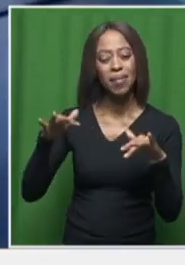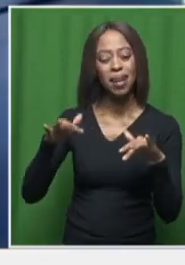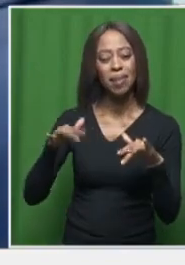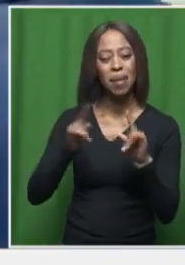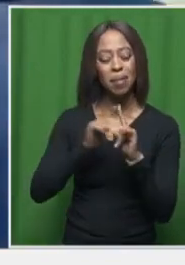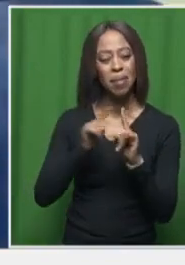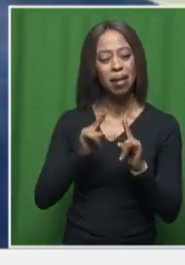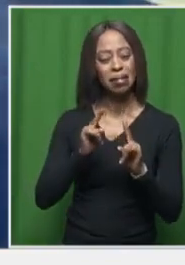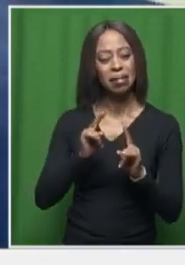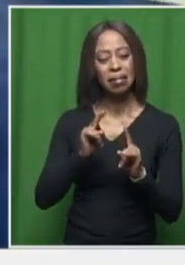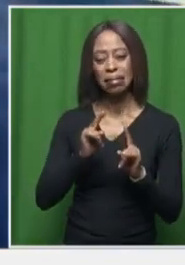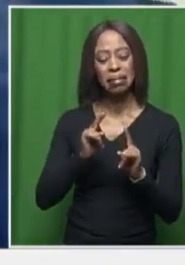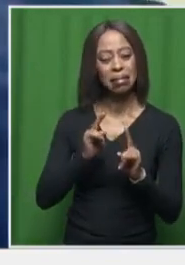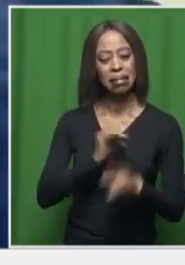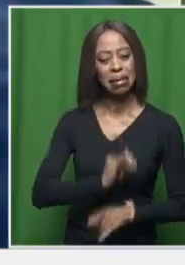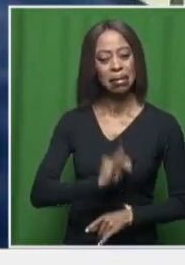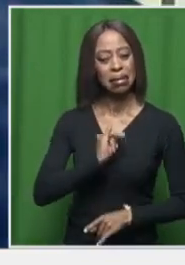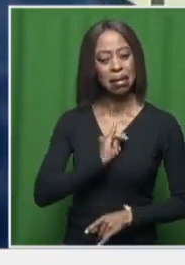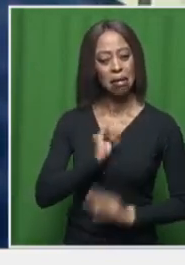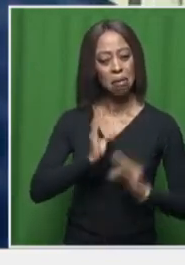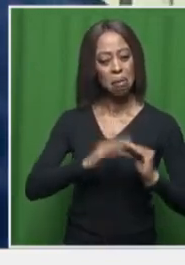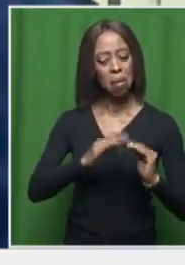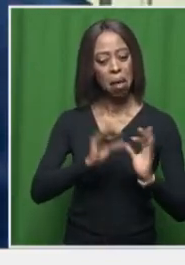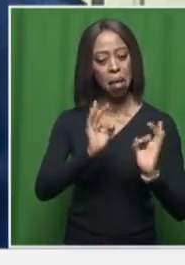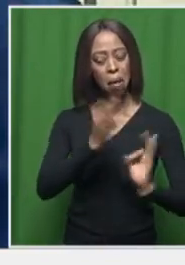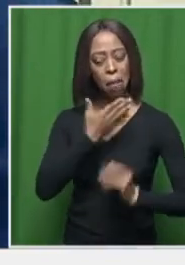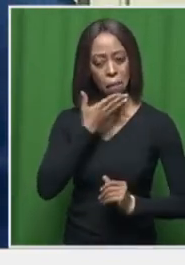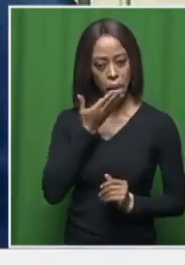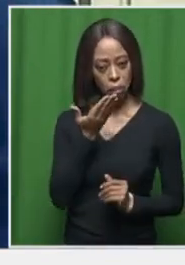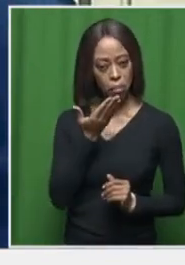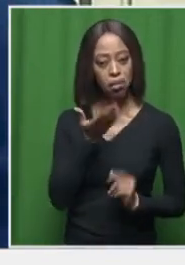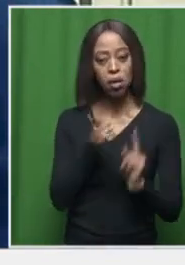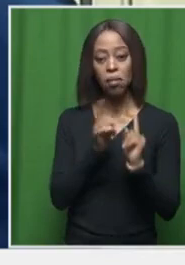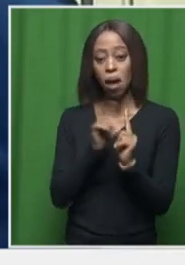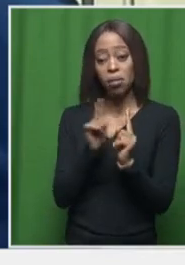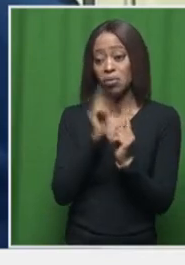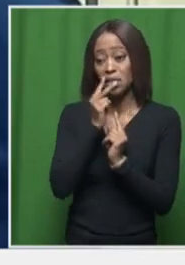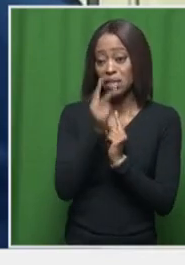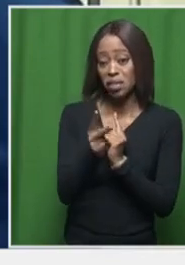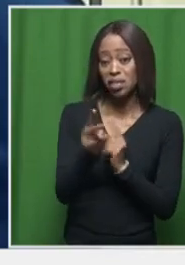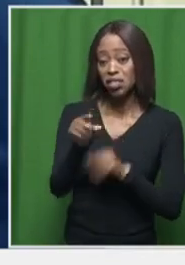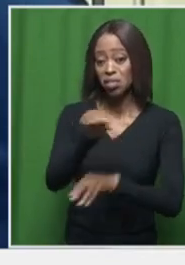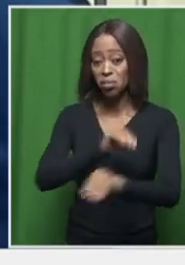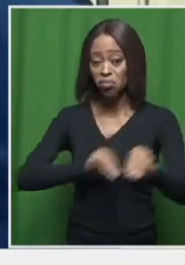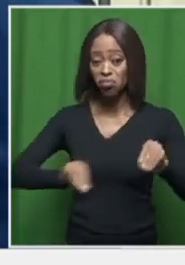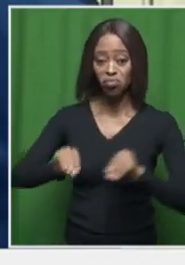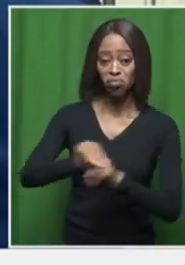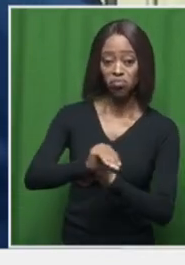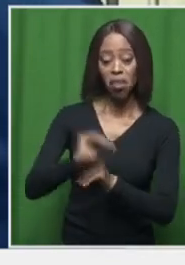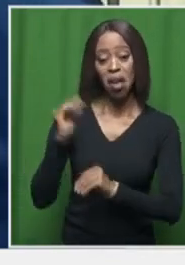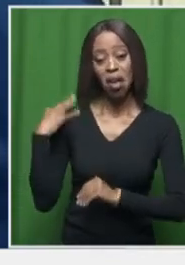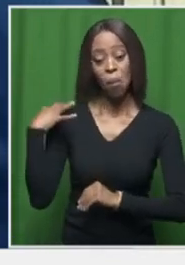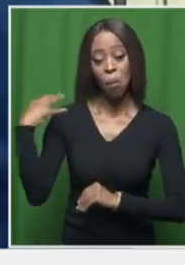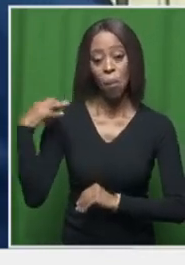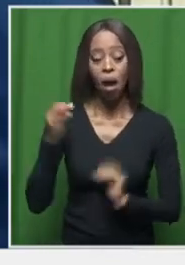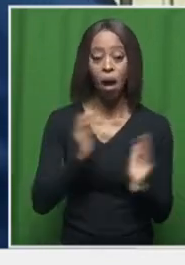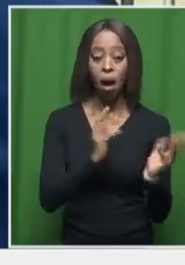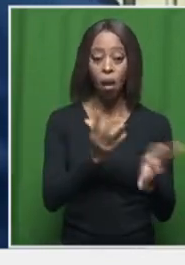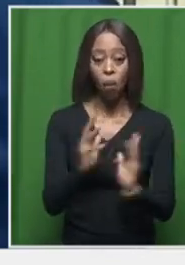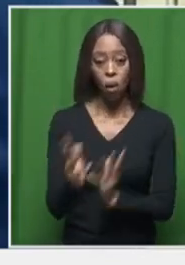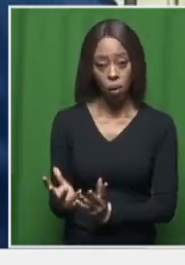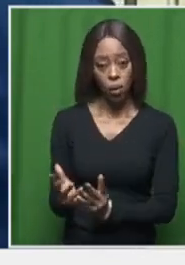much intact. We are expecting to hear exactly how the president is going to shuffle his decks. It would really be an